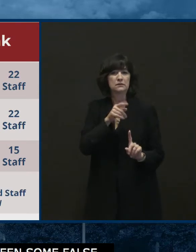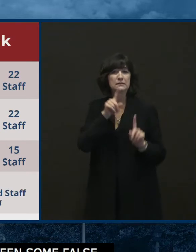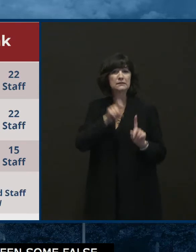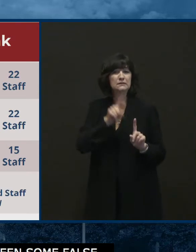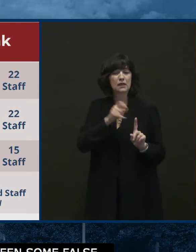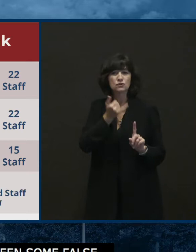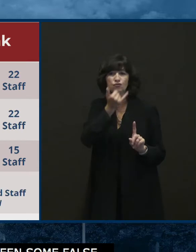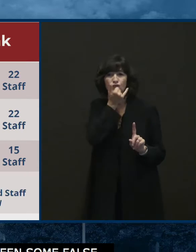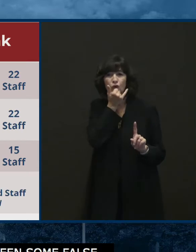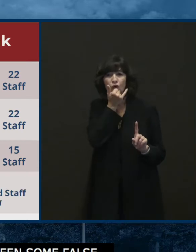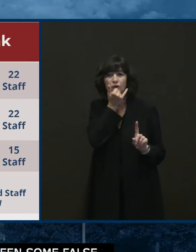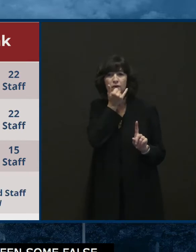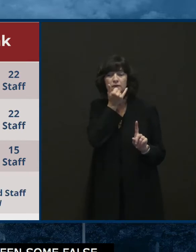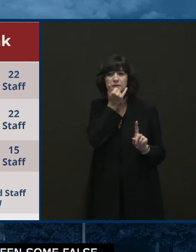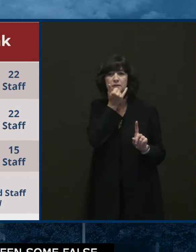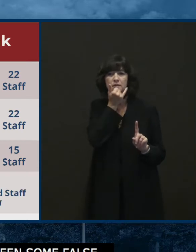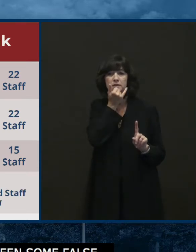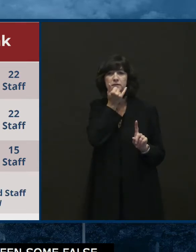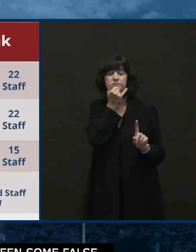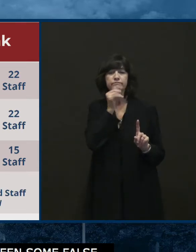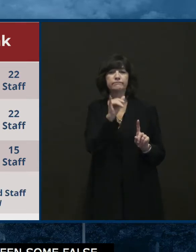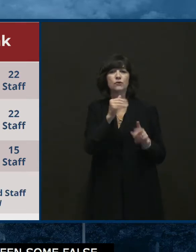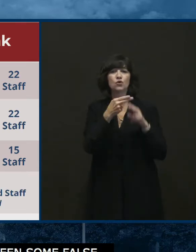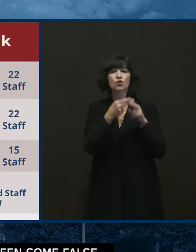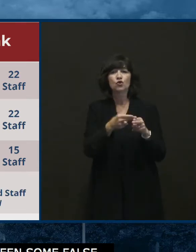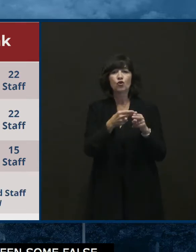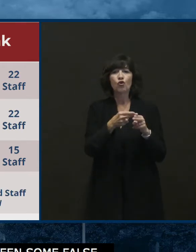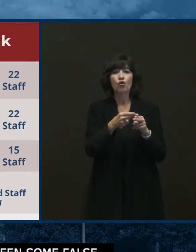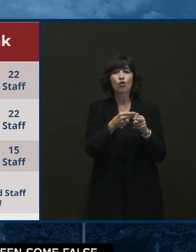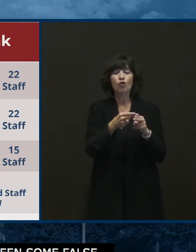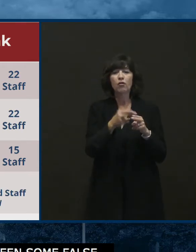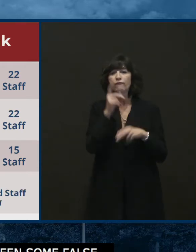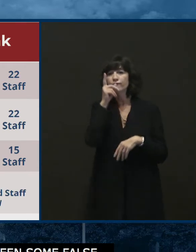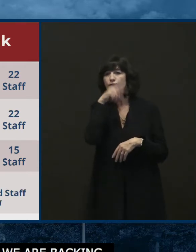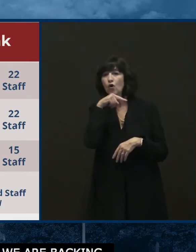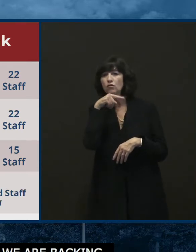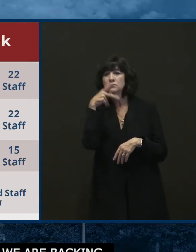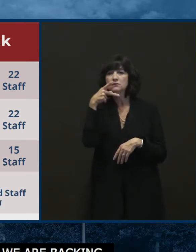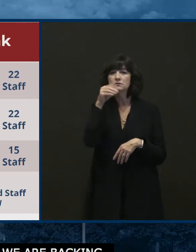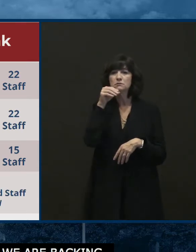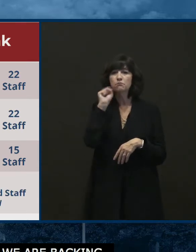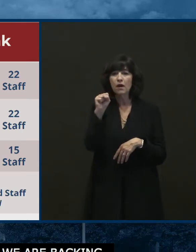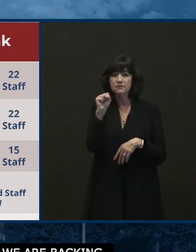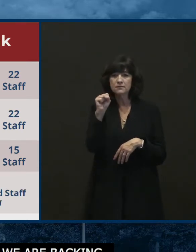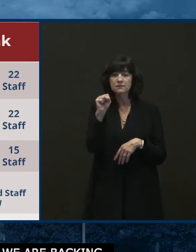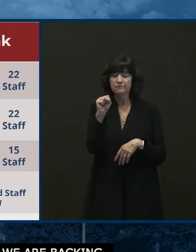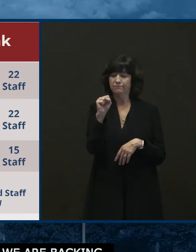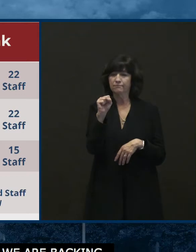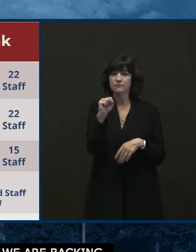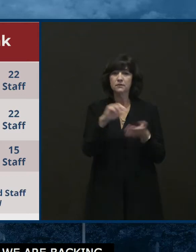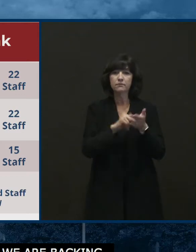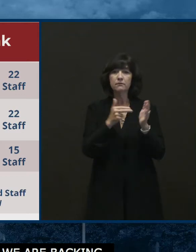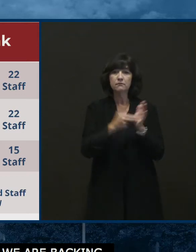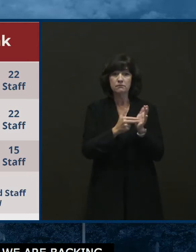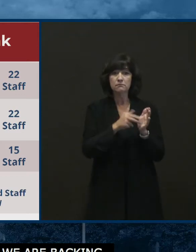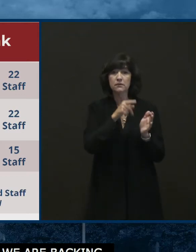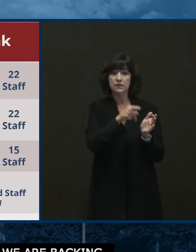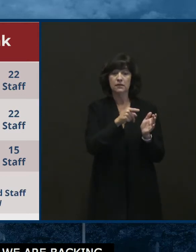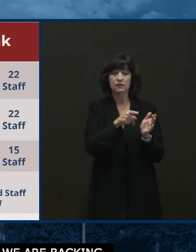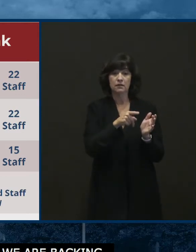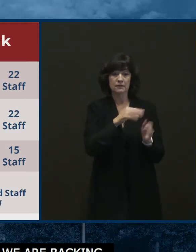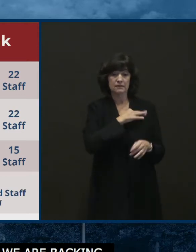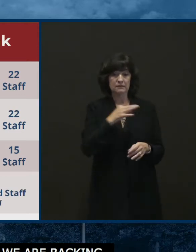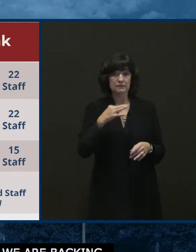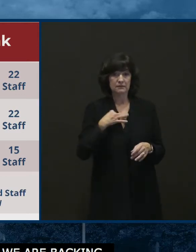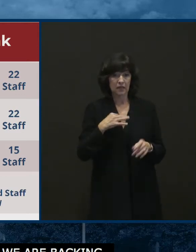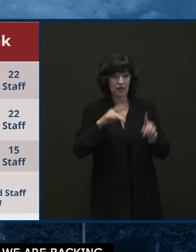results in staff, we are backing them up. Actually, I should say with residents. Staff are being tested with a PCR test, but if